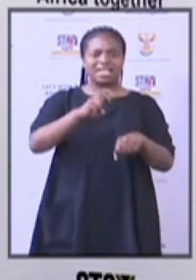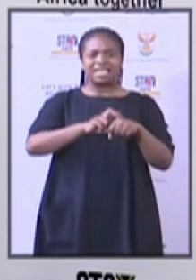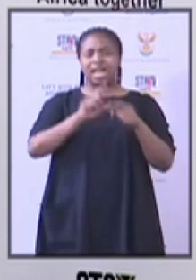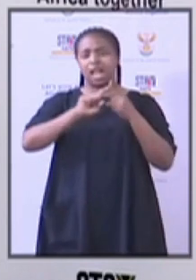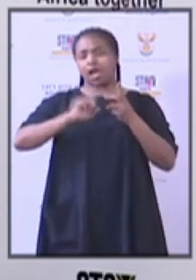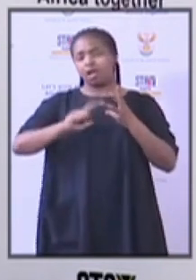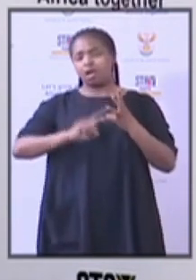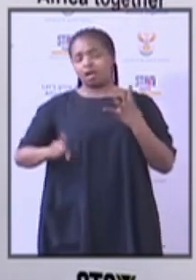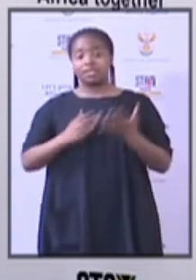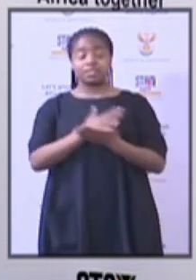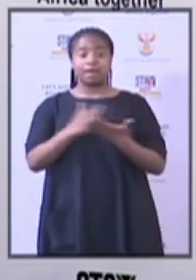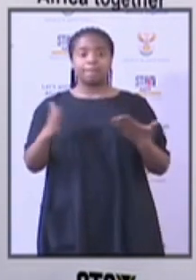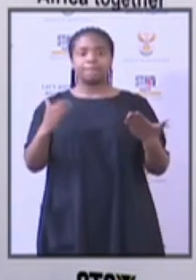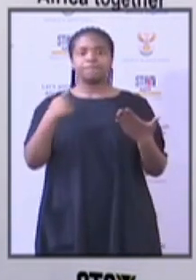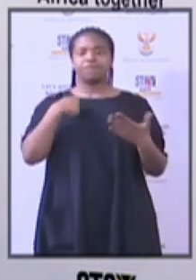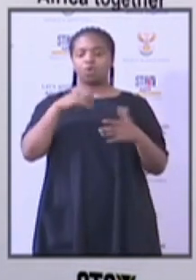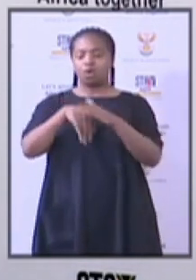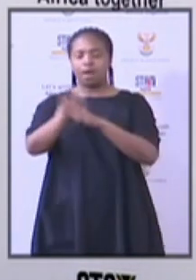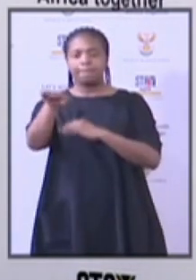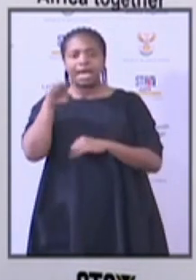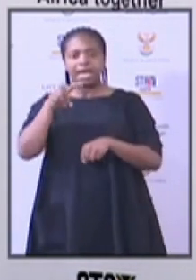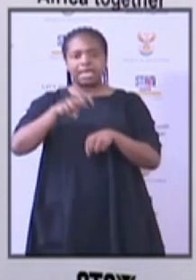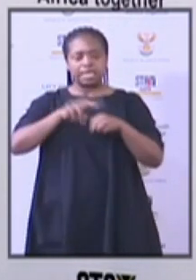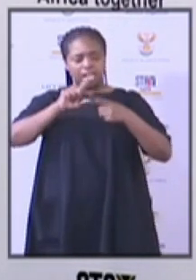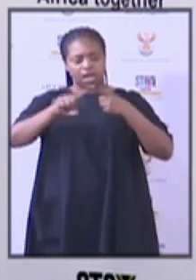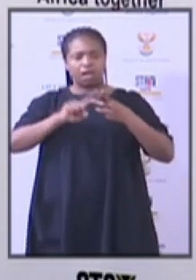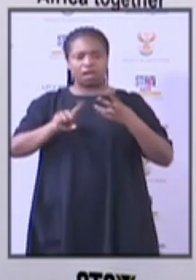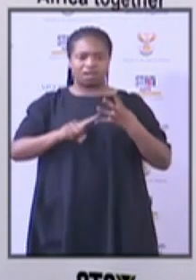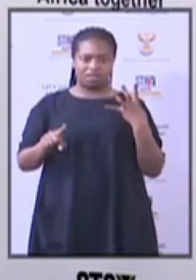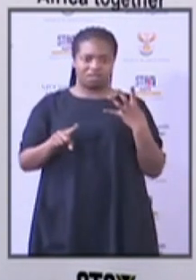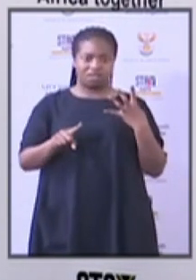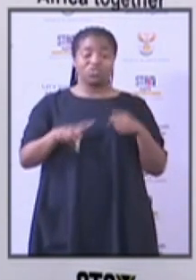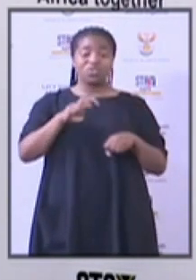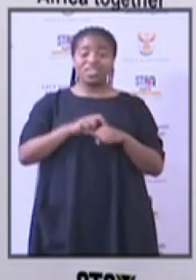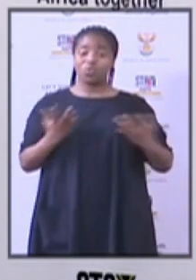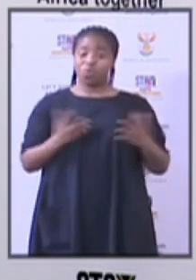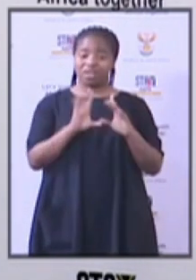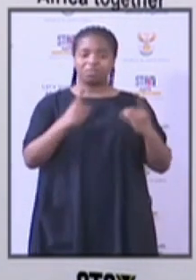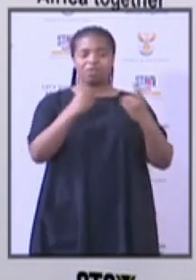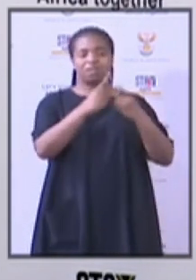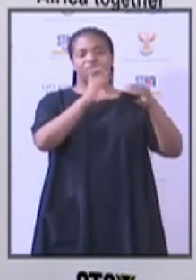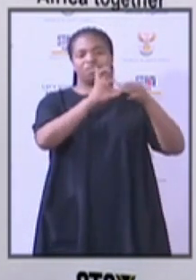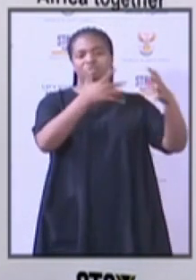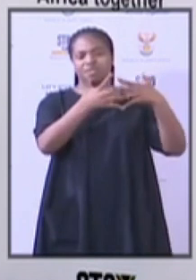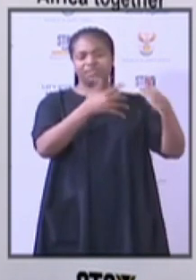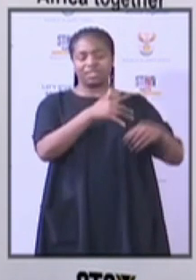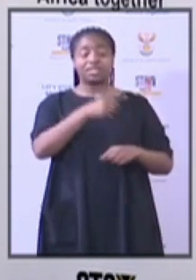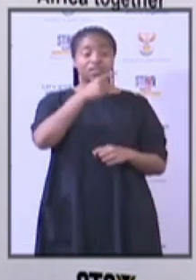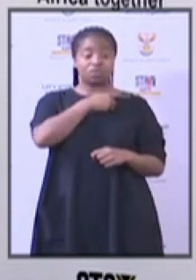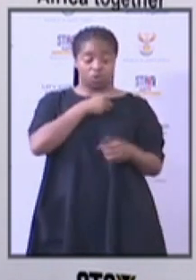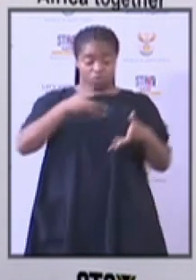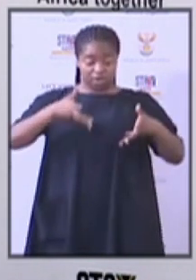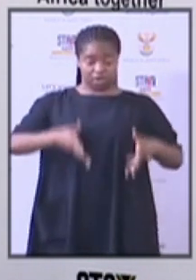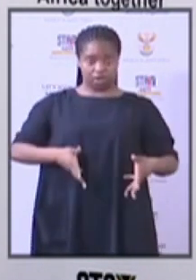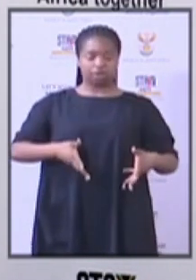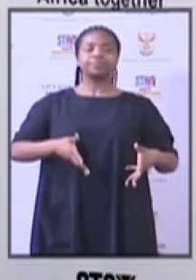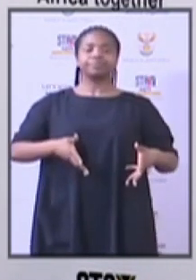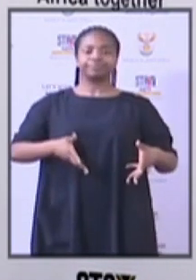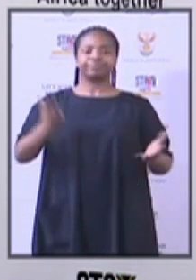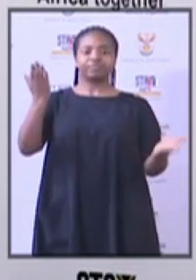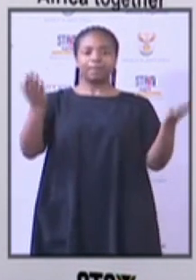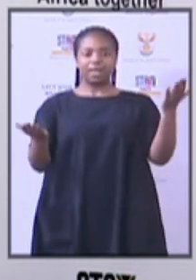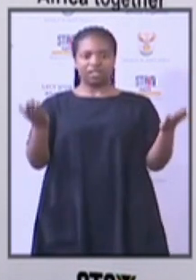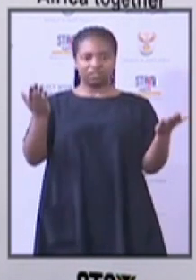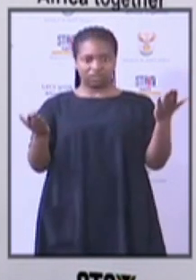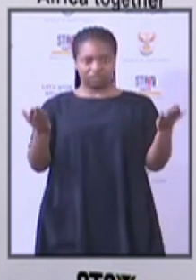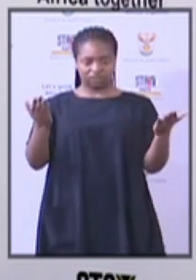economy depend on what Home Affairs can provide. So we are here trying to strike a very delicate balance.